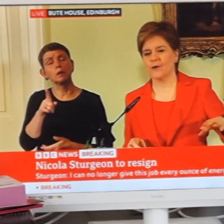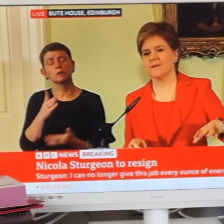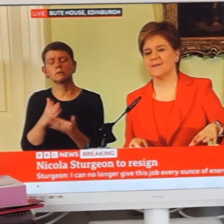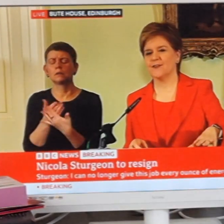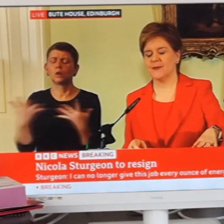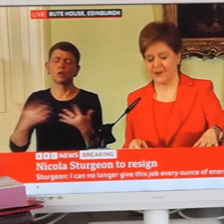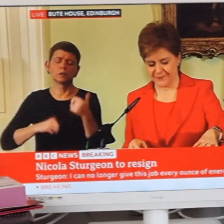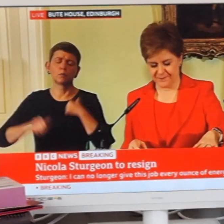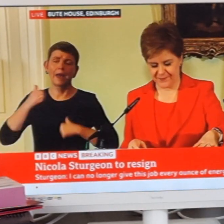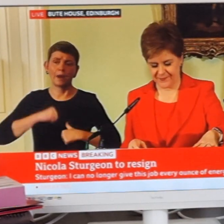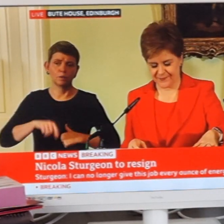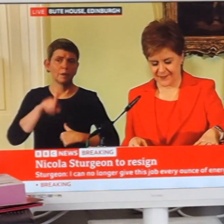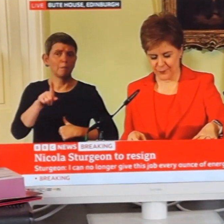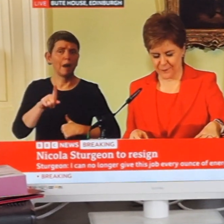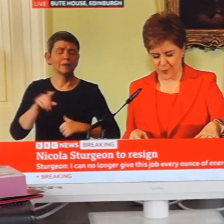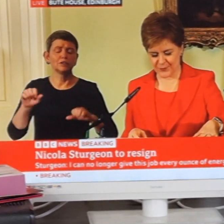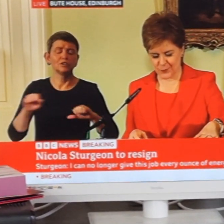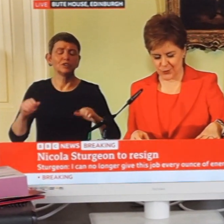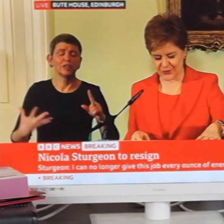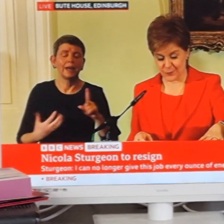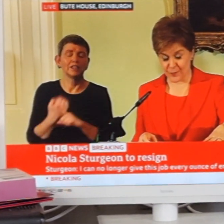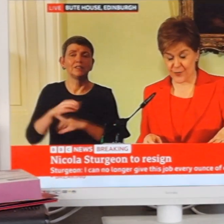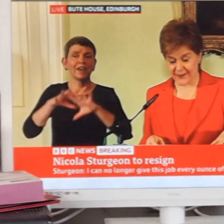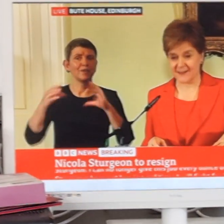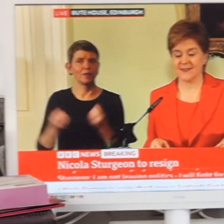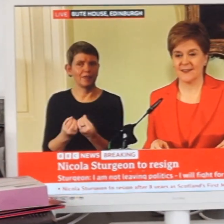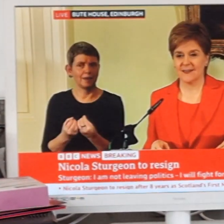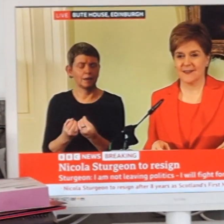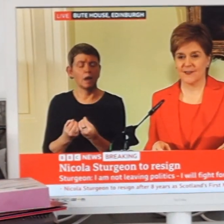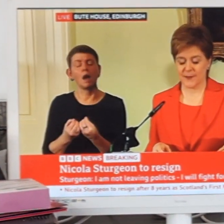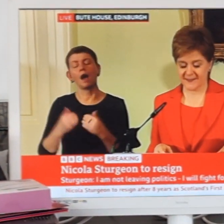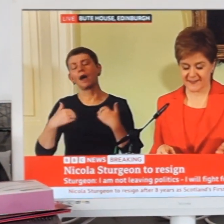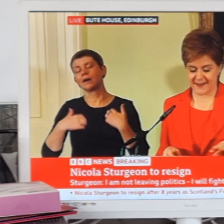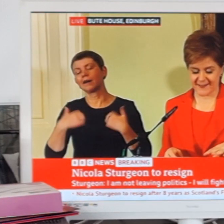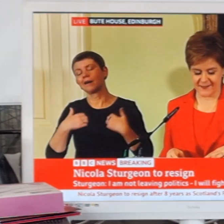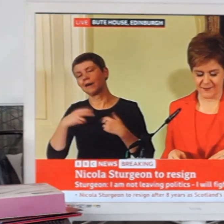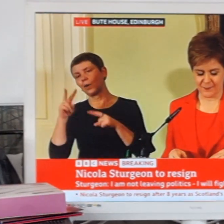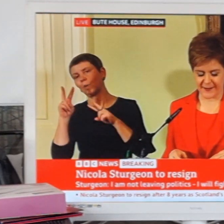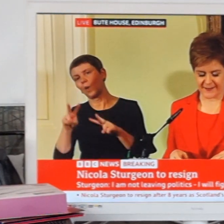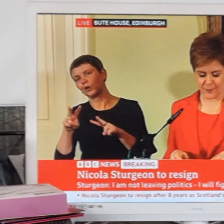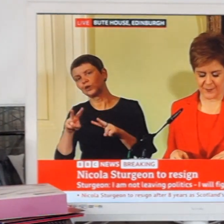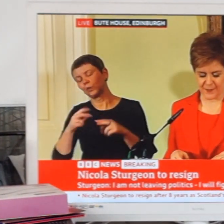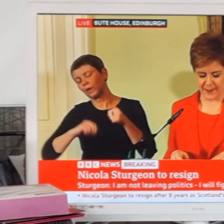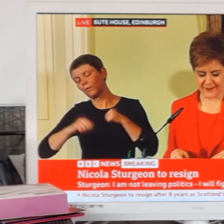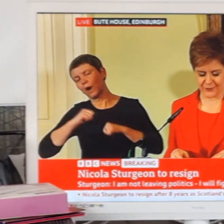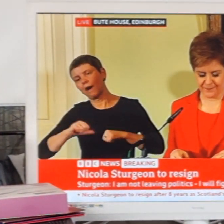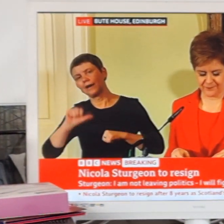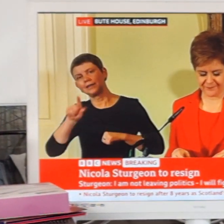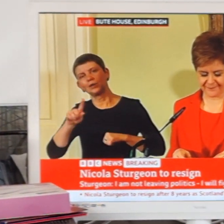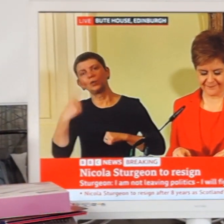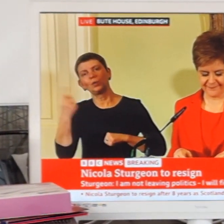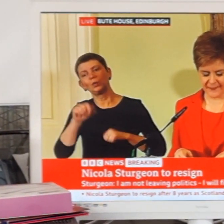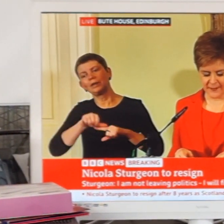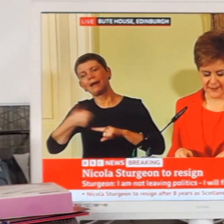much more to be done. I look forward to watching with pride as my successor picks up the